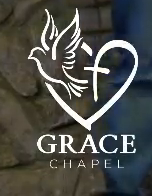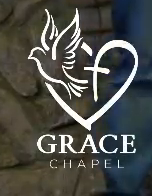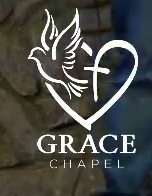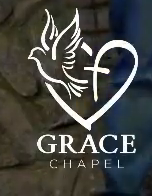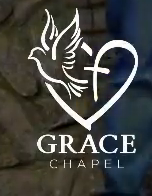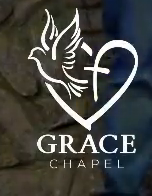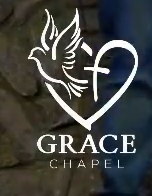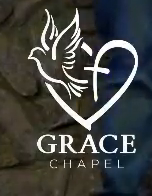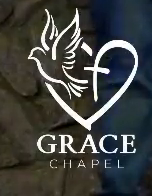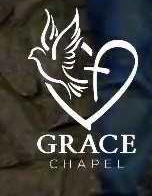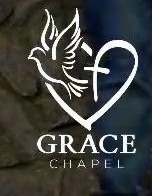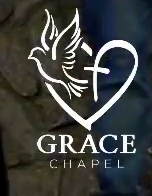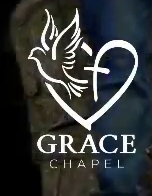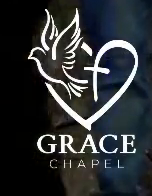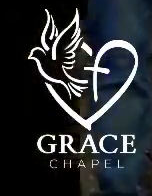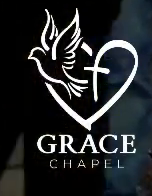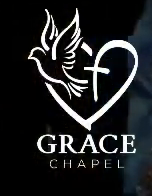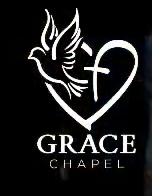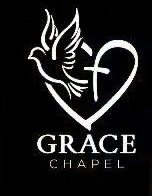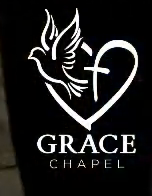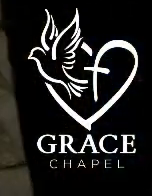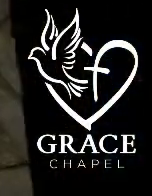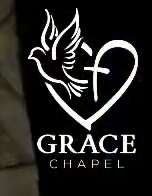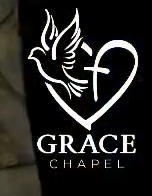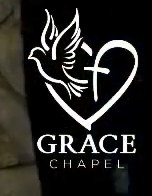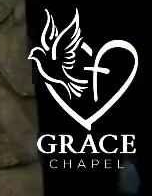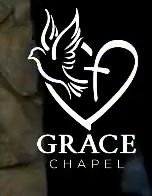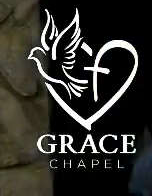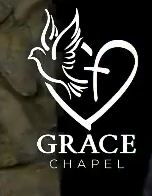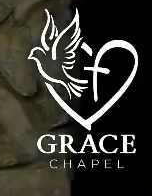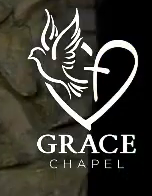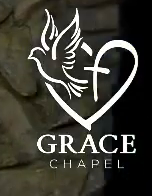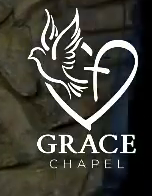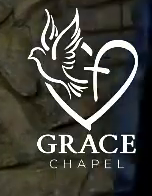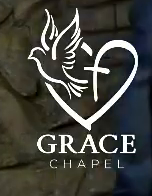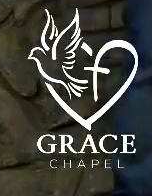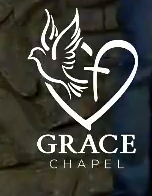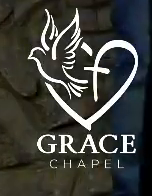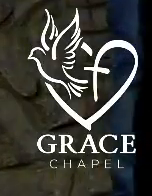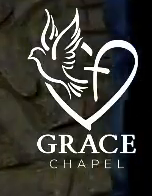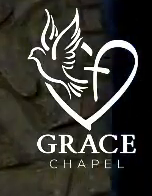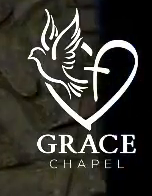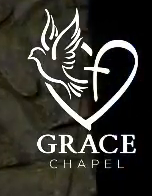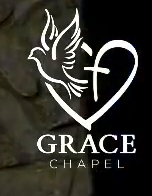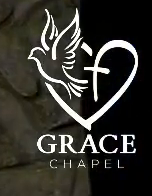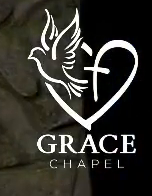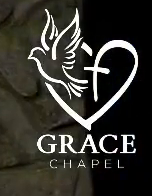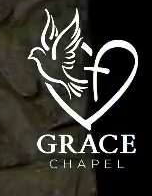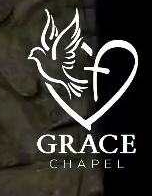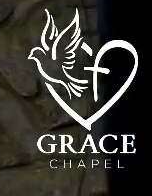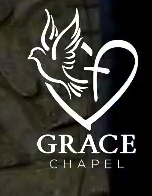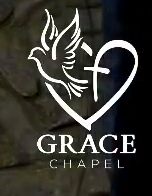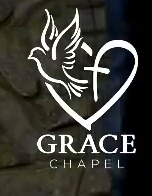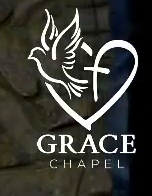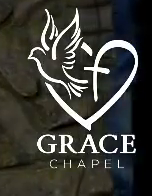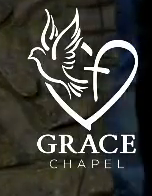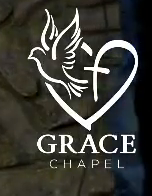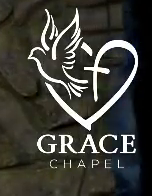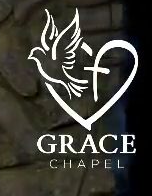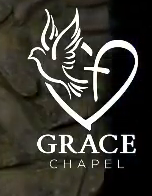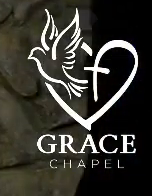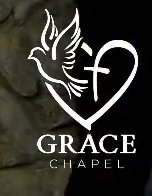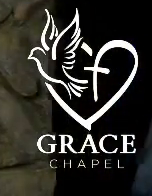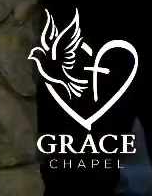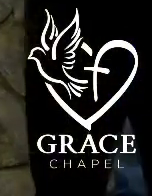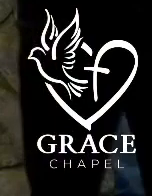are sufficient of itself. And Lord, that doesn't picture a life of defeat, but Lord, it just pictures a life that we're going to face difficulties as long